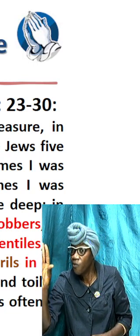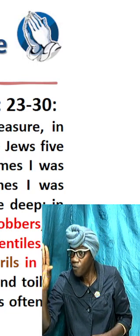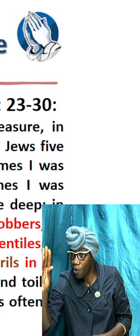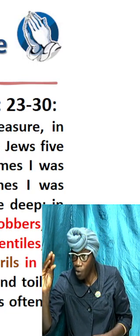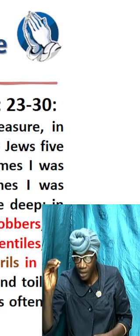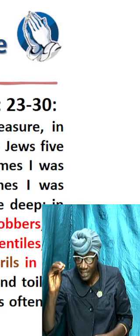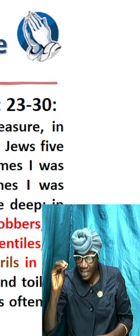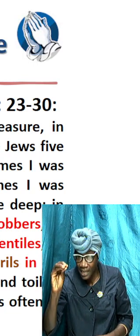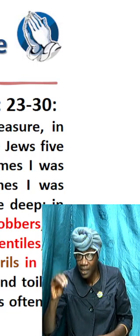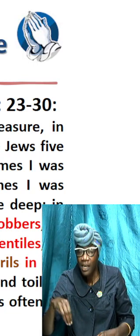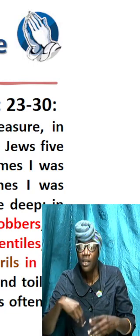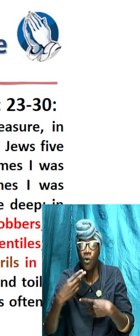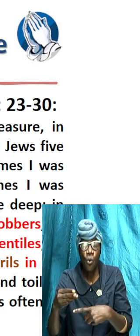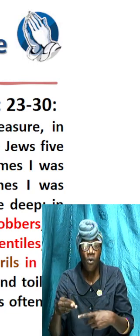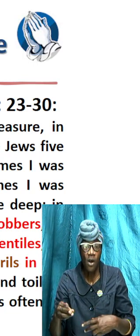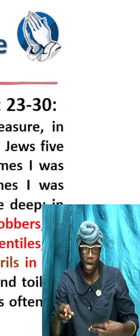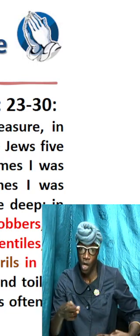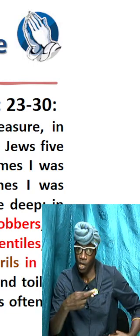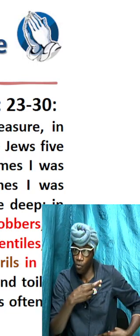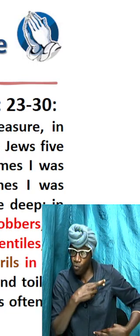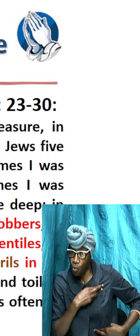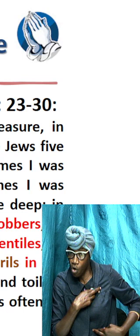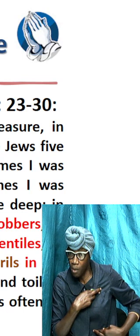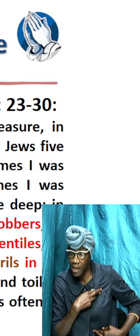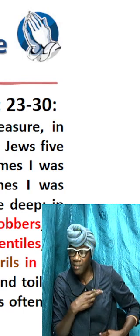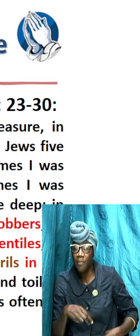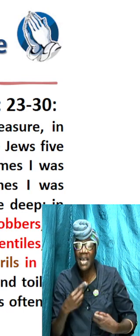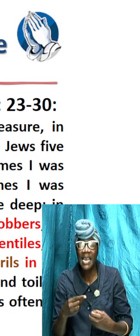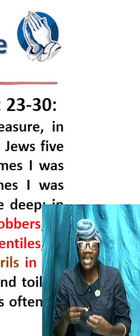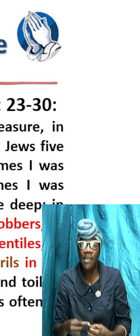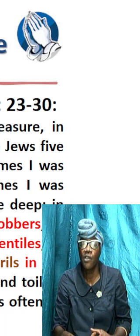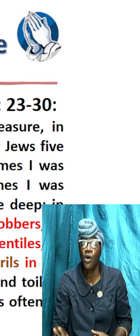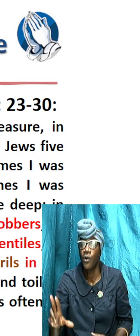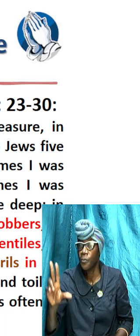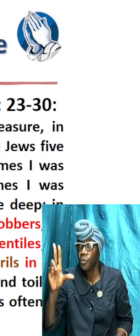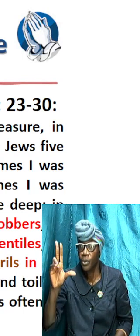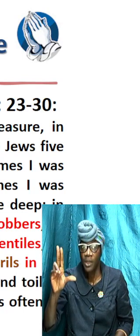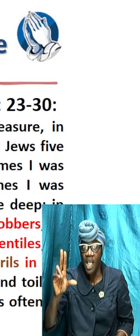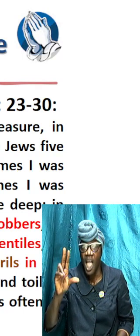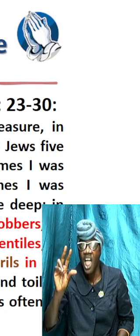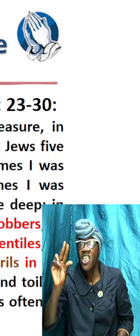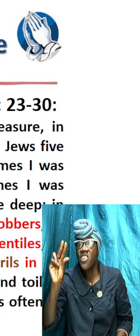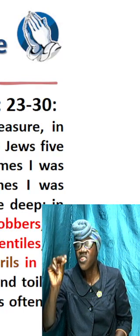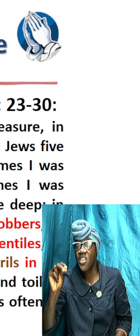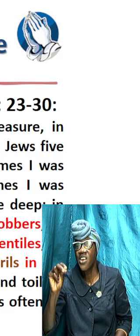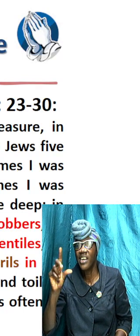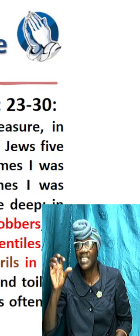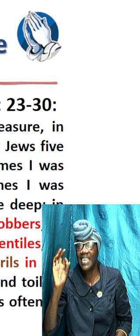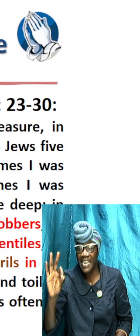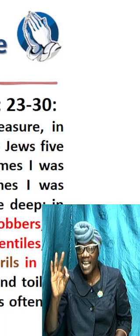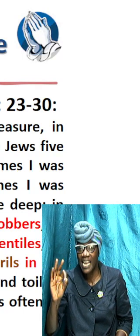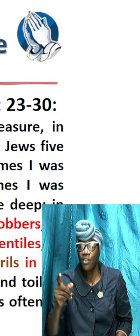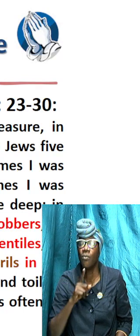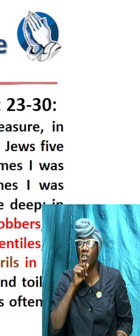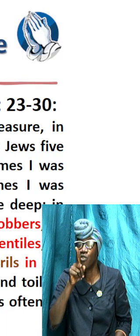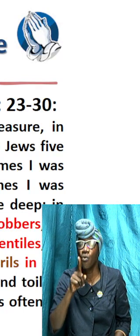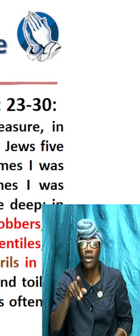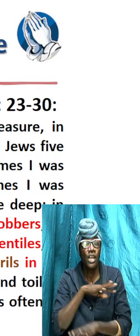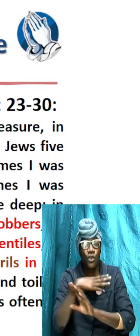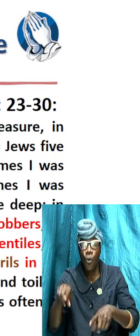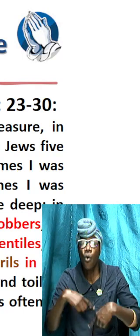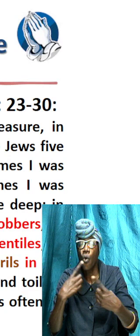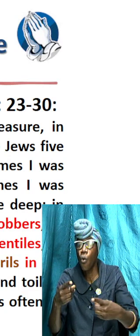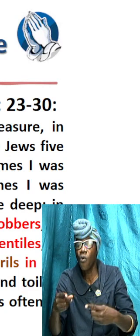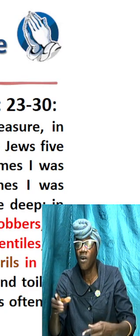only allowed them to strike you 40 times. So what they do, they give you 39 just to ensure that they do not go over the 40.